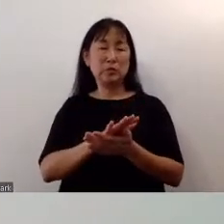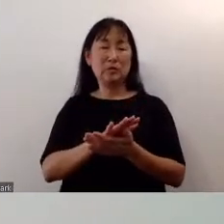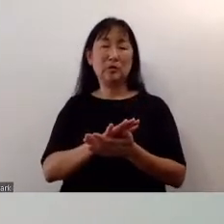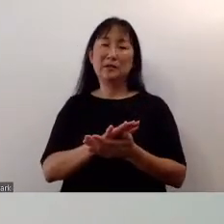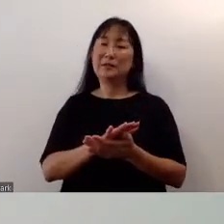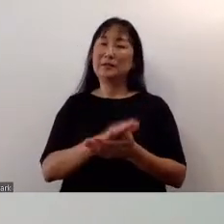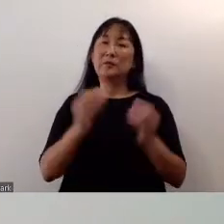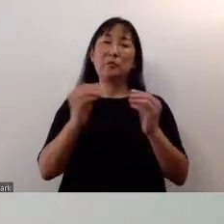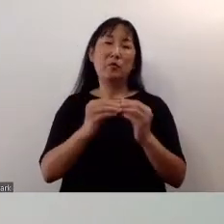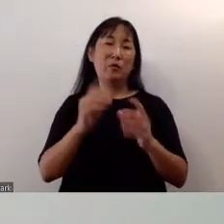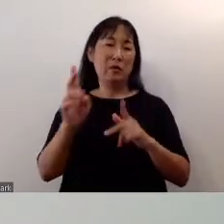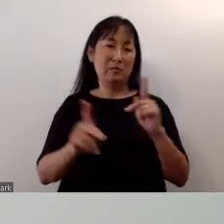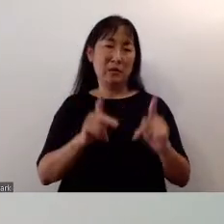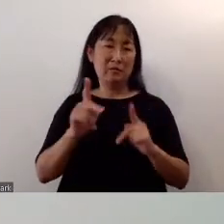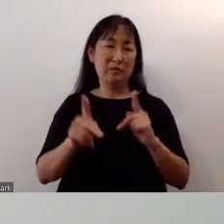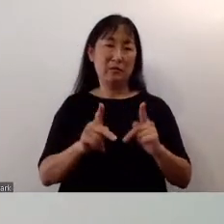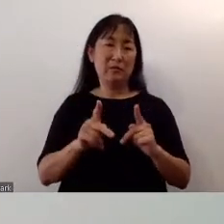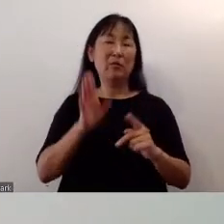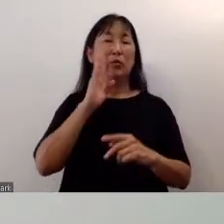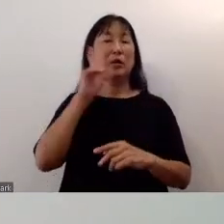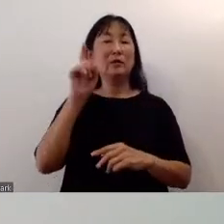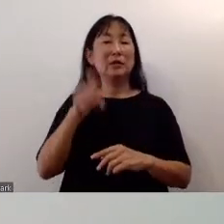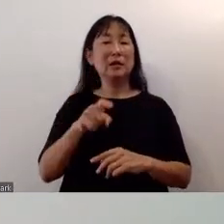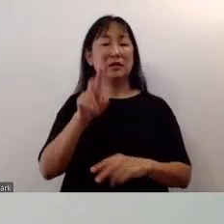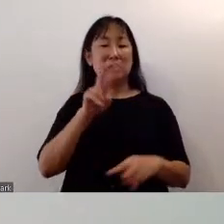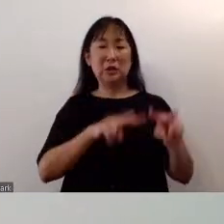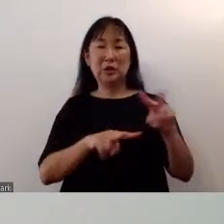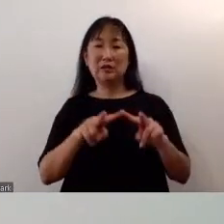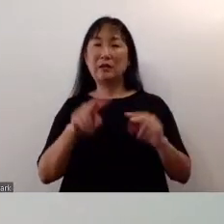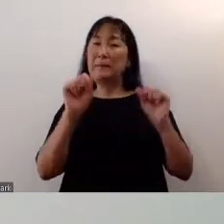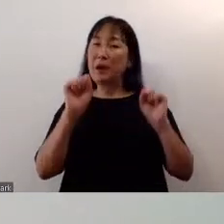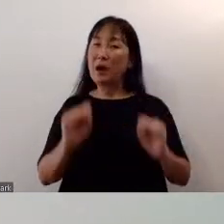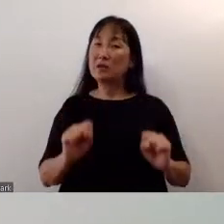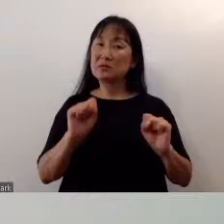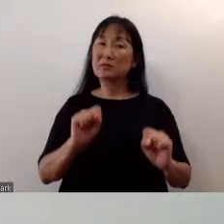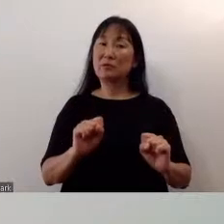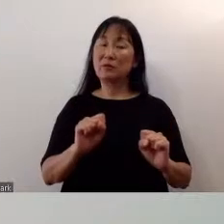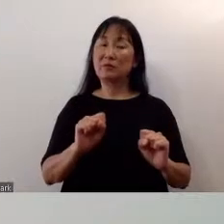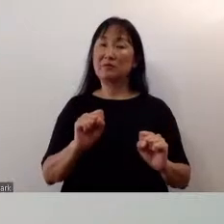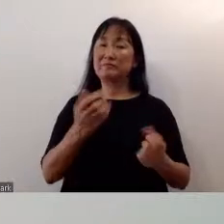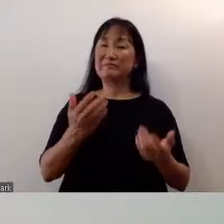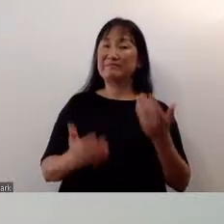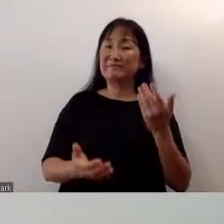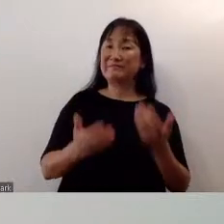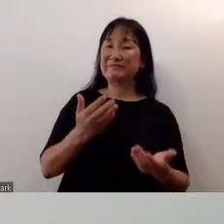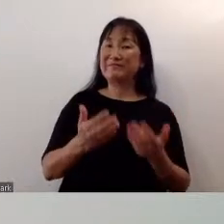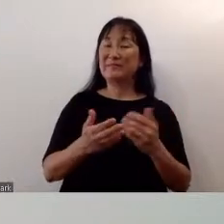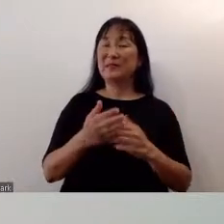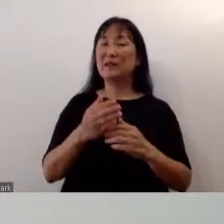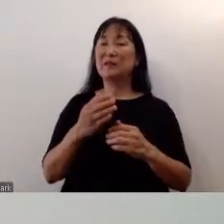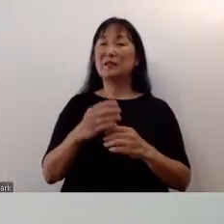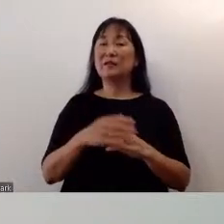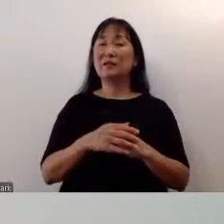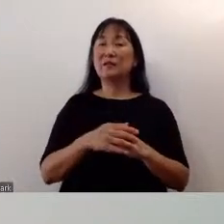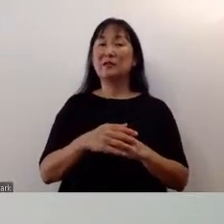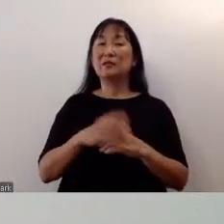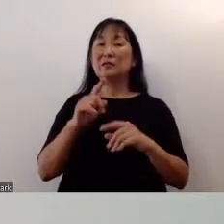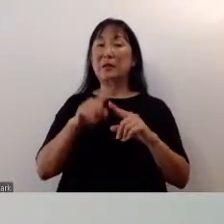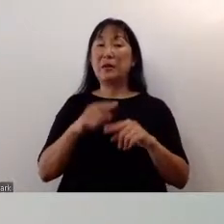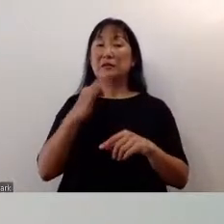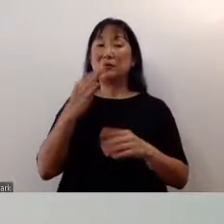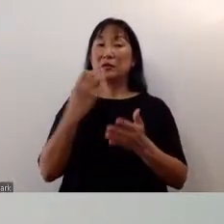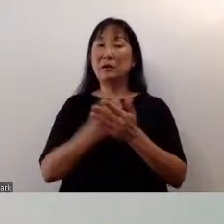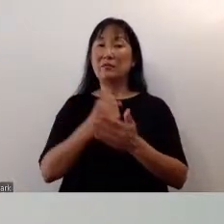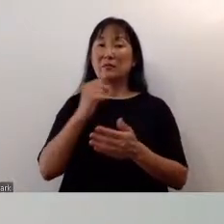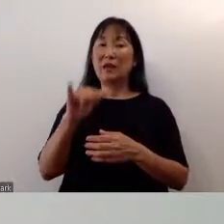more people who are going to need to look at this as a possible option. And so it really depends on whether you can take advantage of that telework